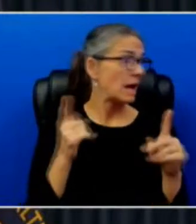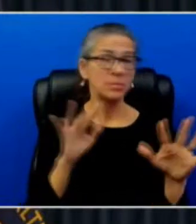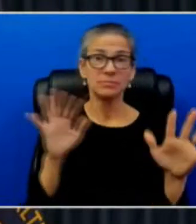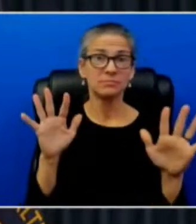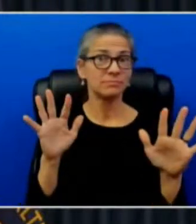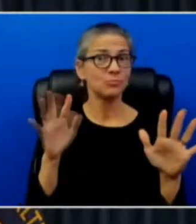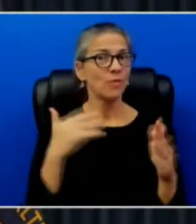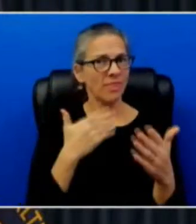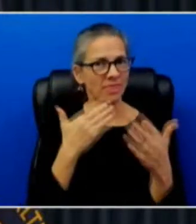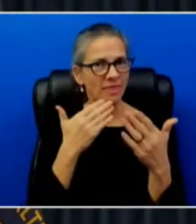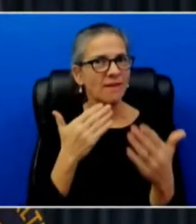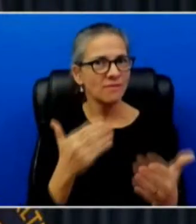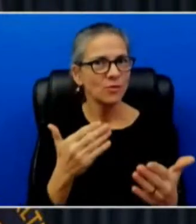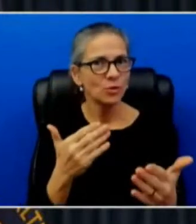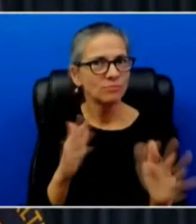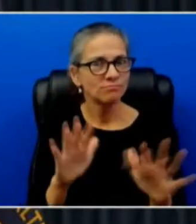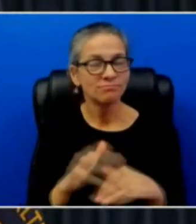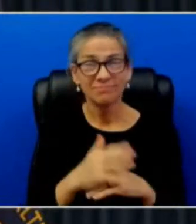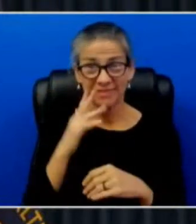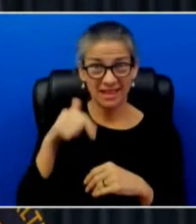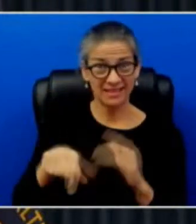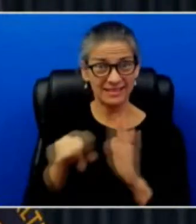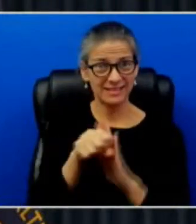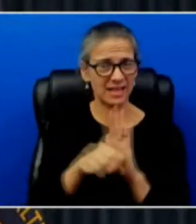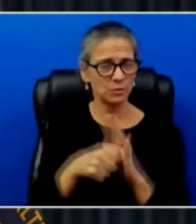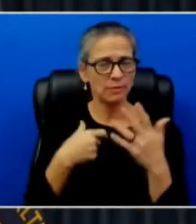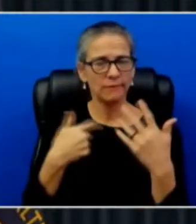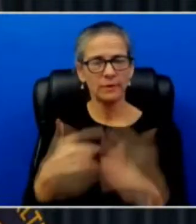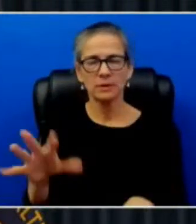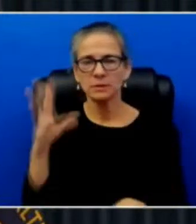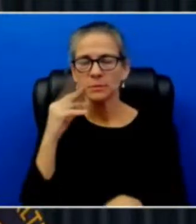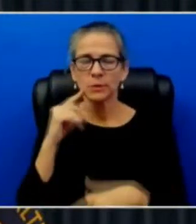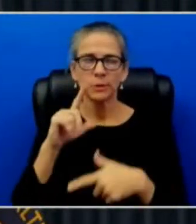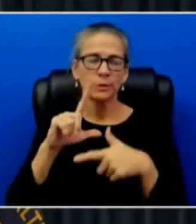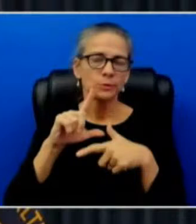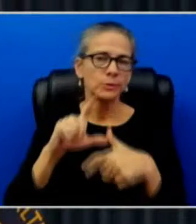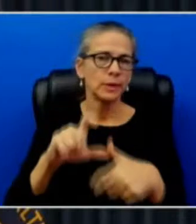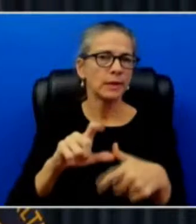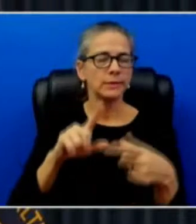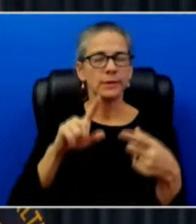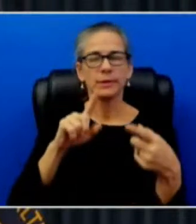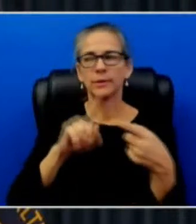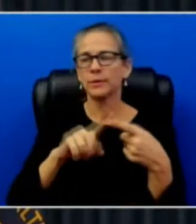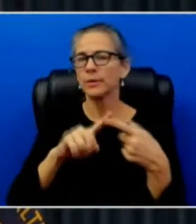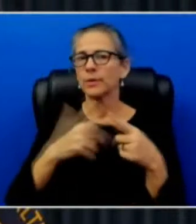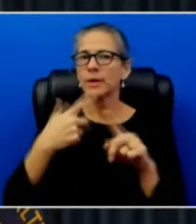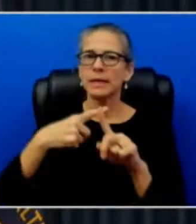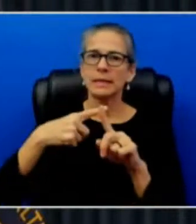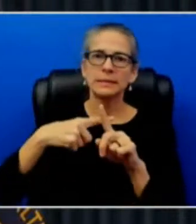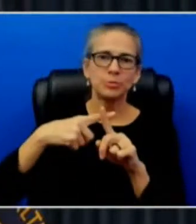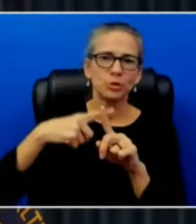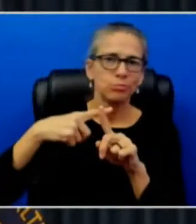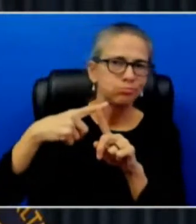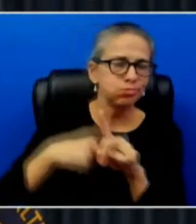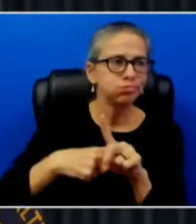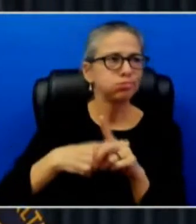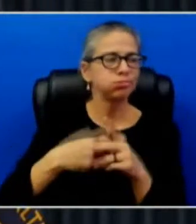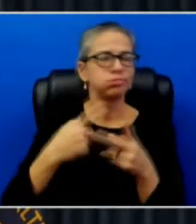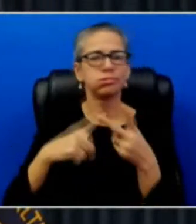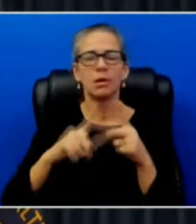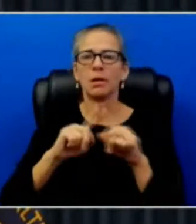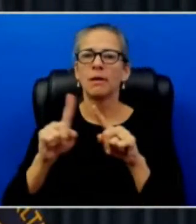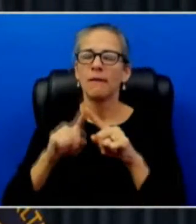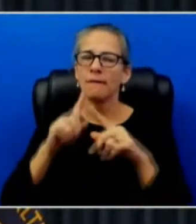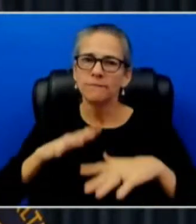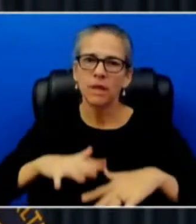through tornadoes, flooding, polar plunges, and so much more, we were ready for this. So thank you to everybody who's doing